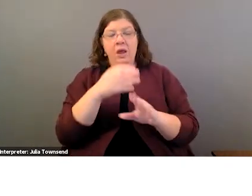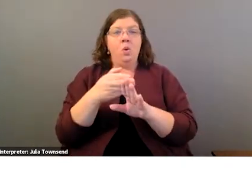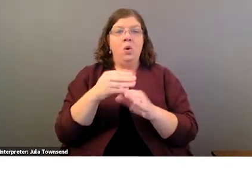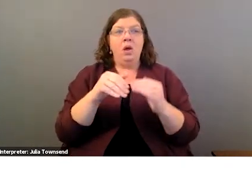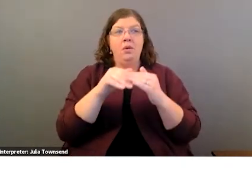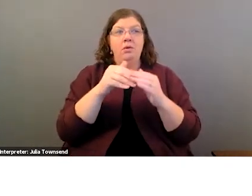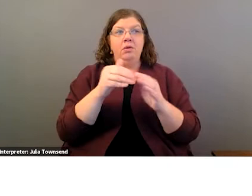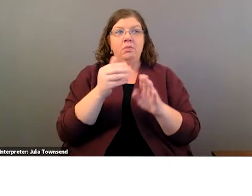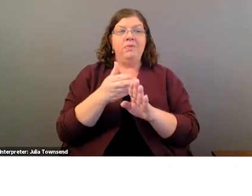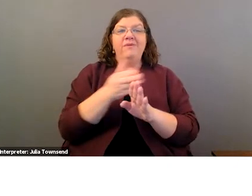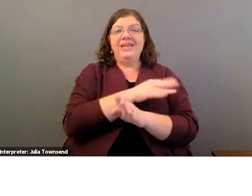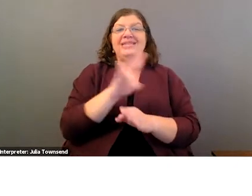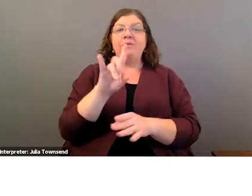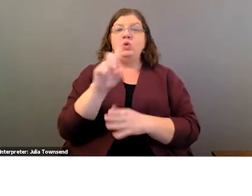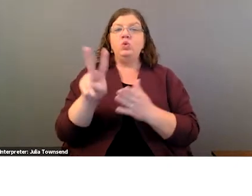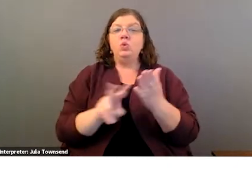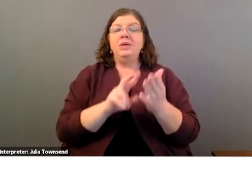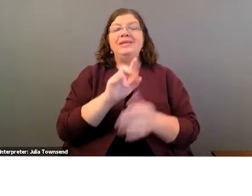competition.